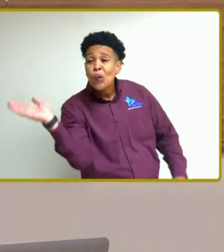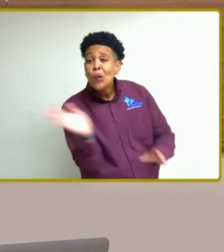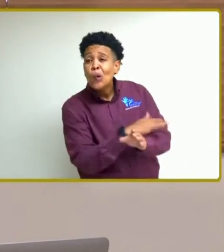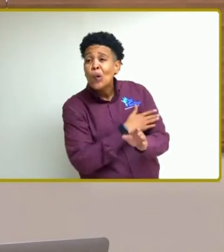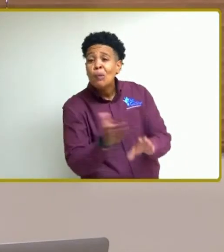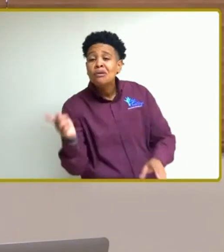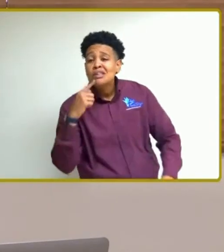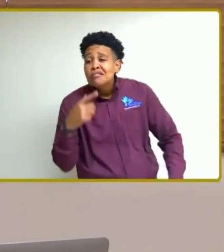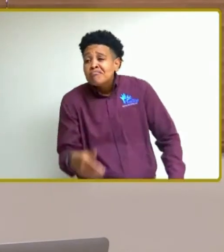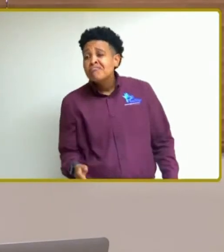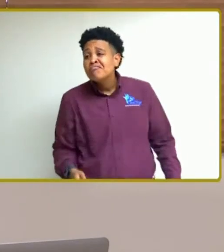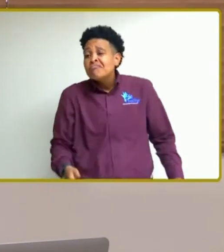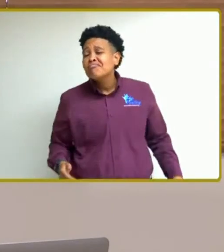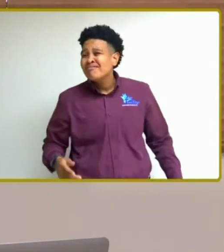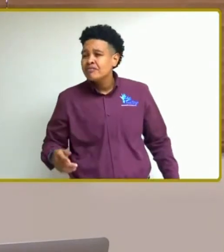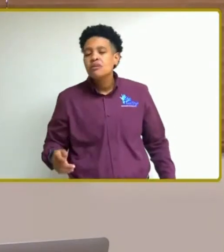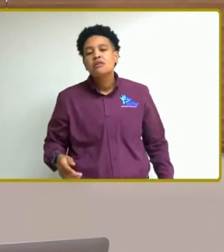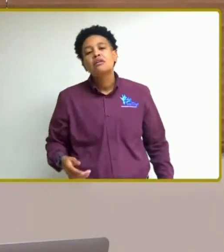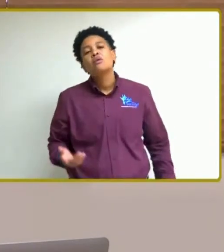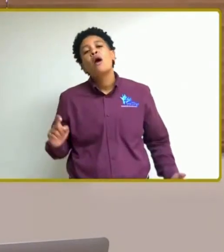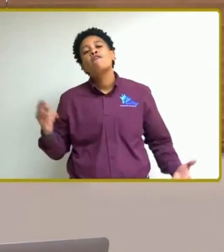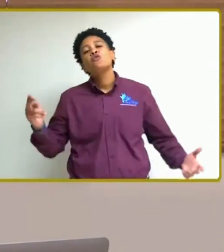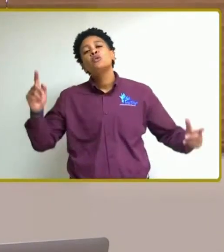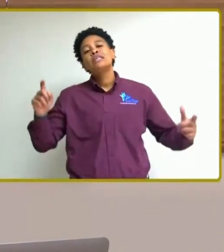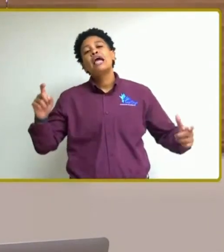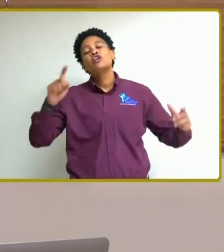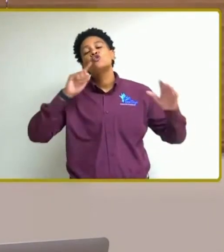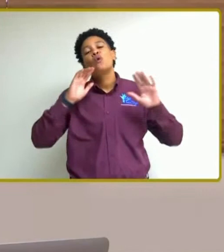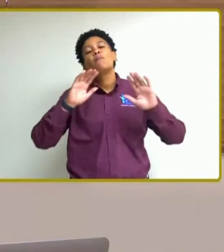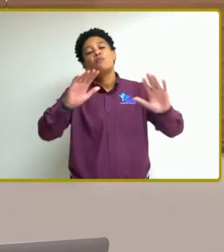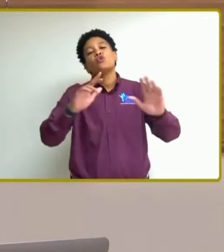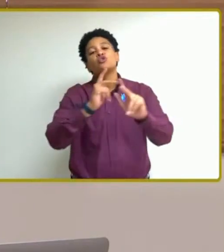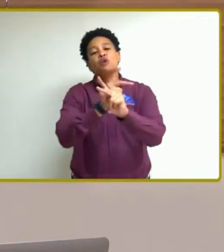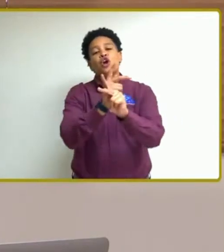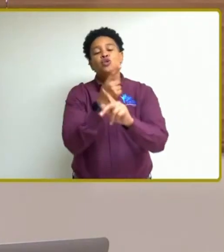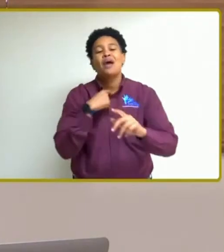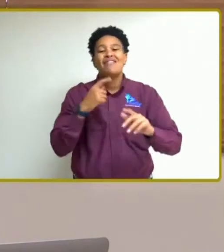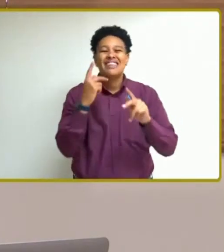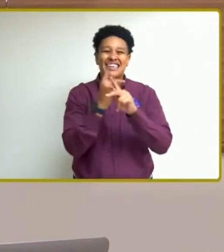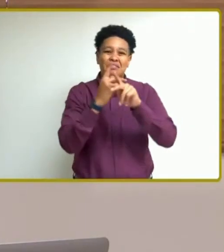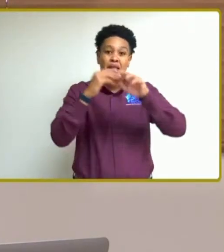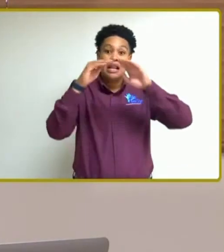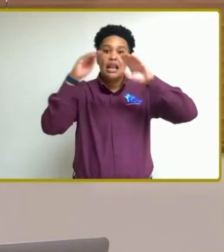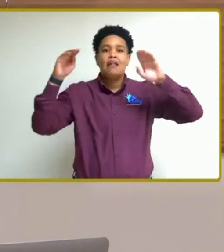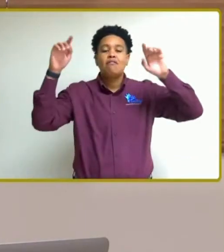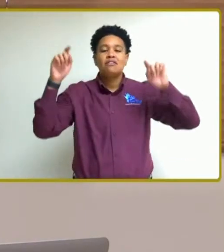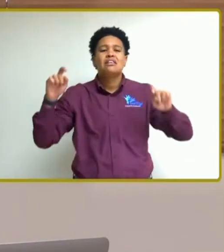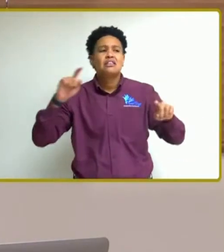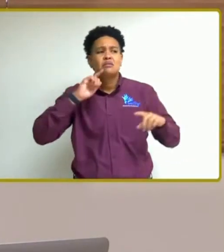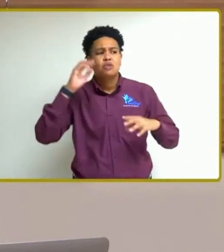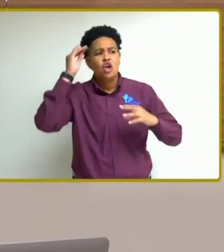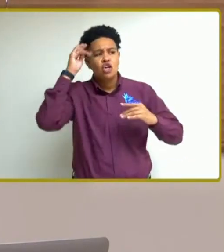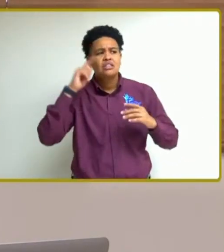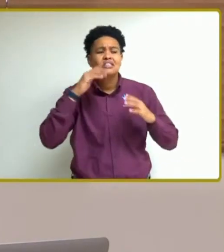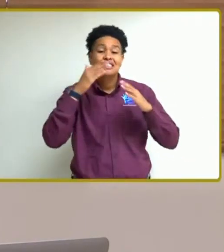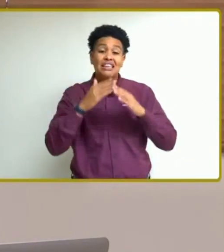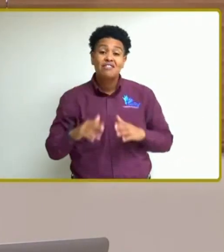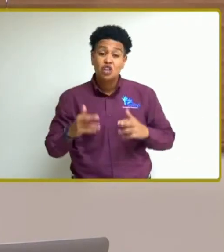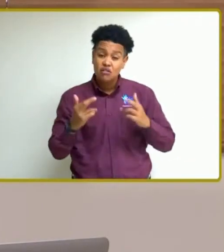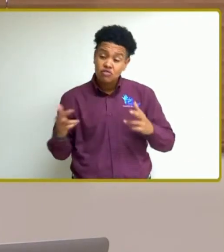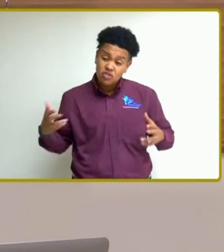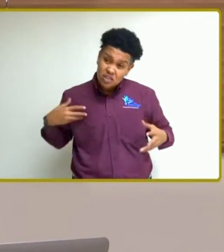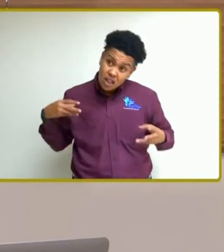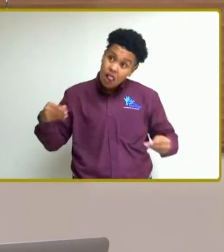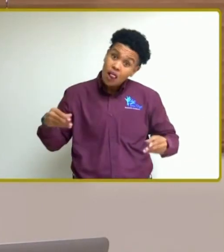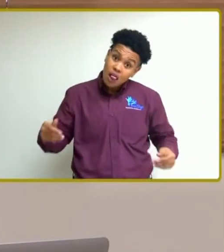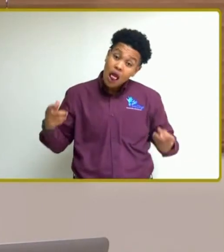precautions, then we have to maintain the level of testing that we're maintaining. But it is a considerable division of resources